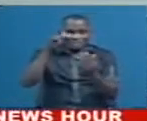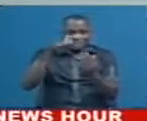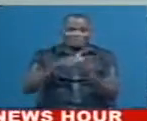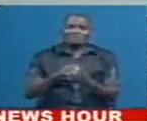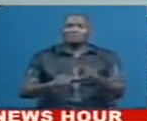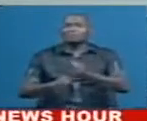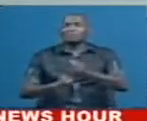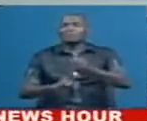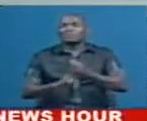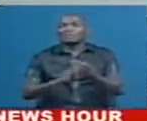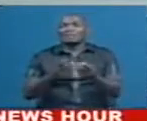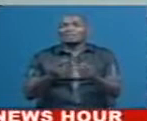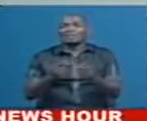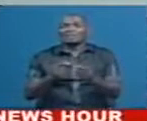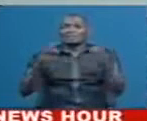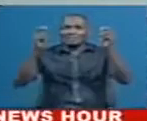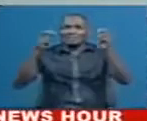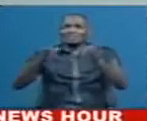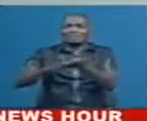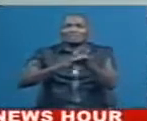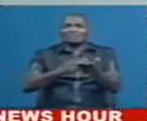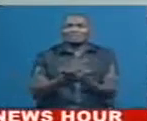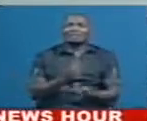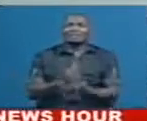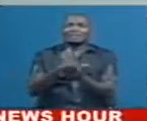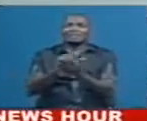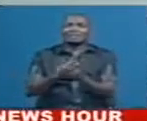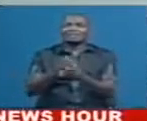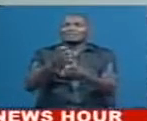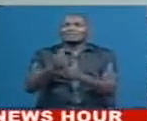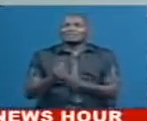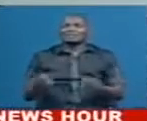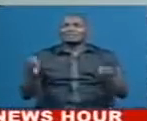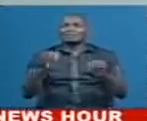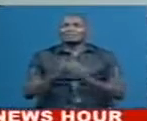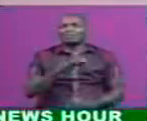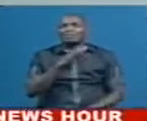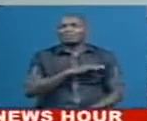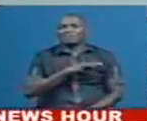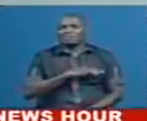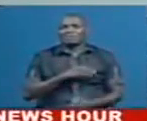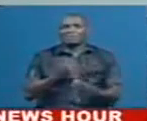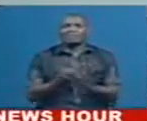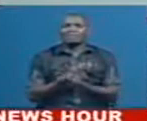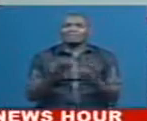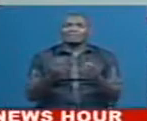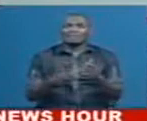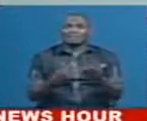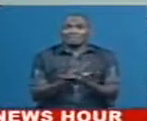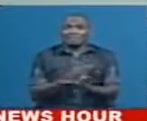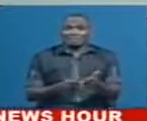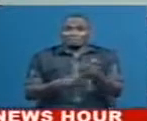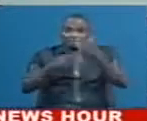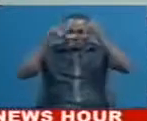the stress in land title registration and help Ghana to derive maximum benefit from lands in the country. The Vice President,